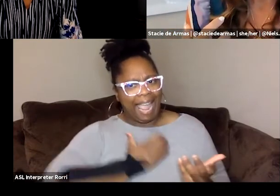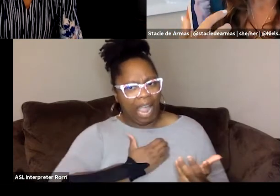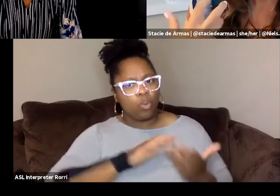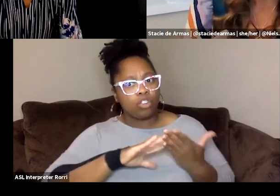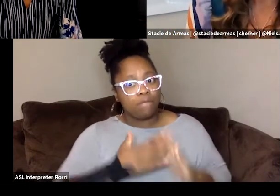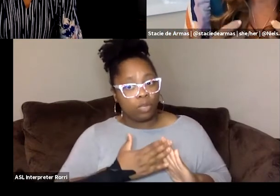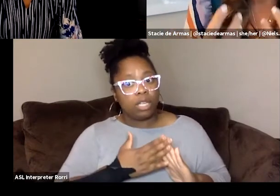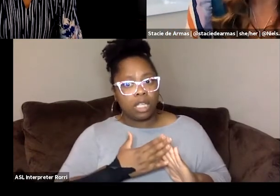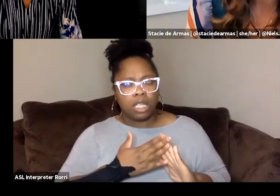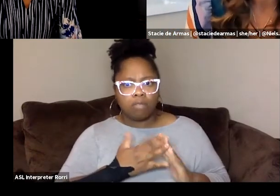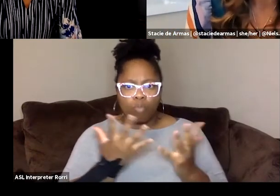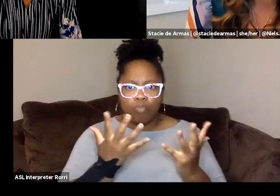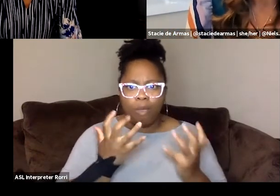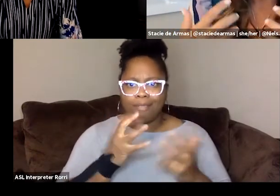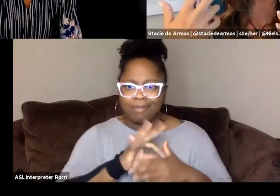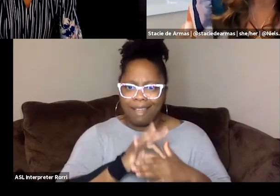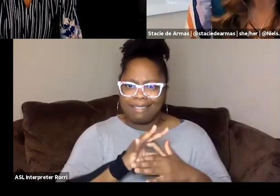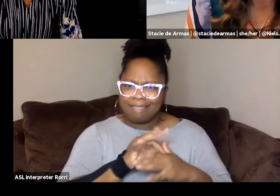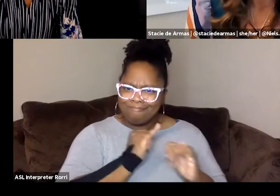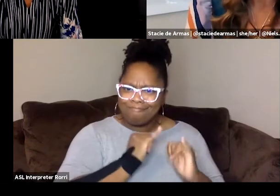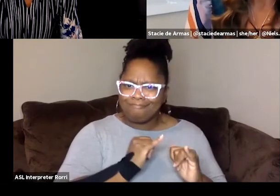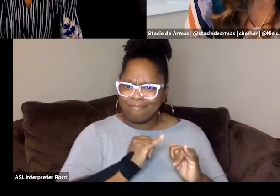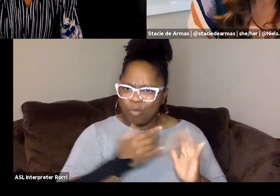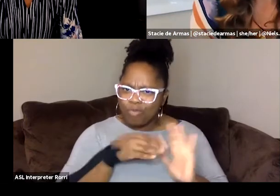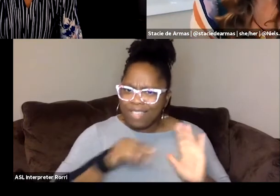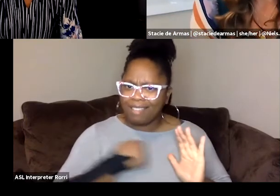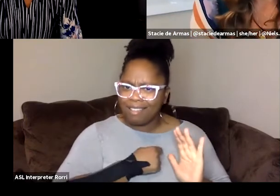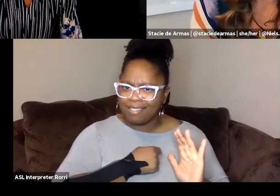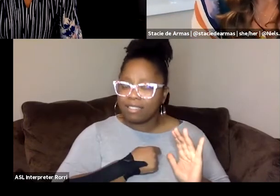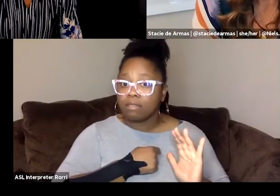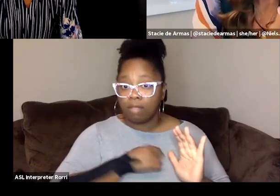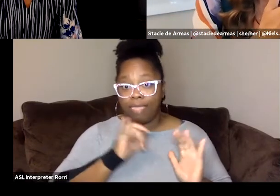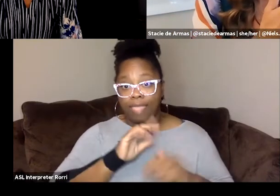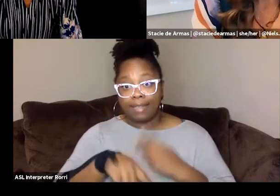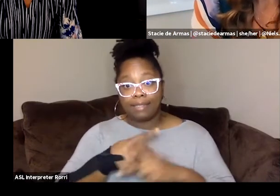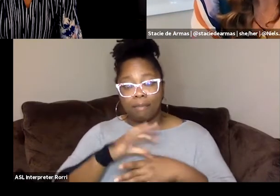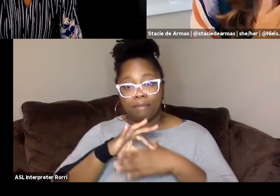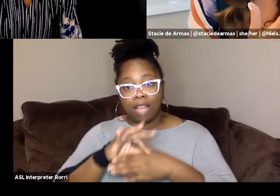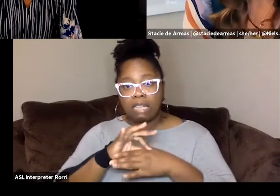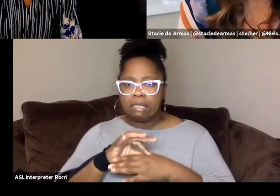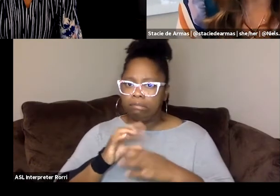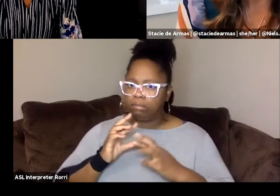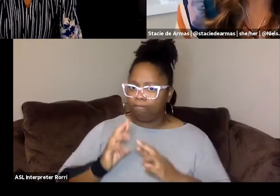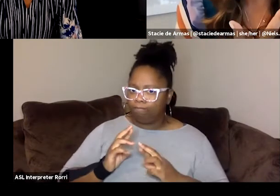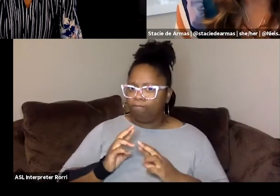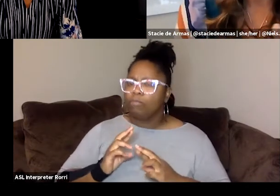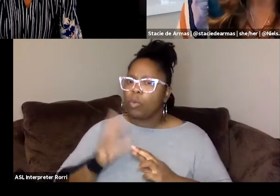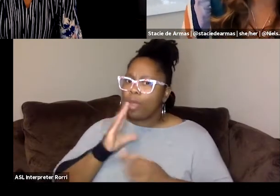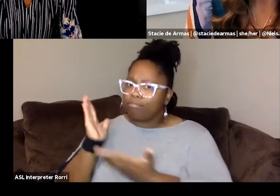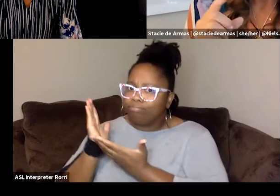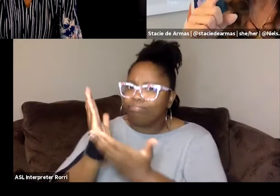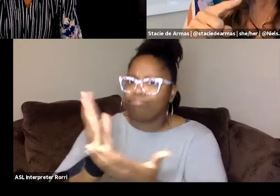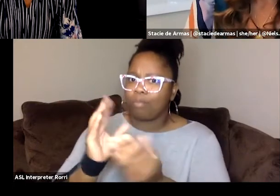seeking content that better reflects us. And with that said, that kind of content, I hope, will be more, brought forward more and